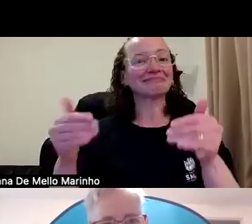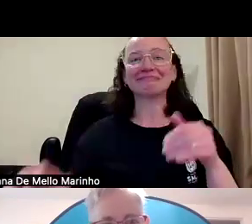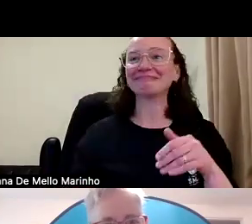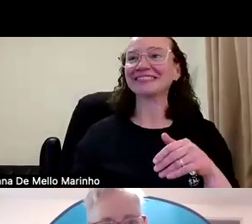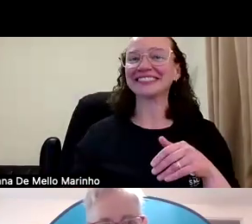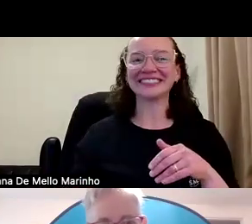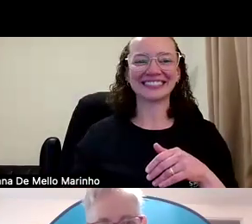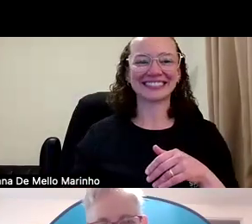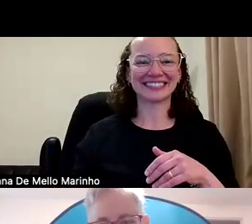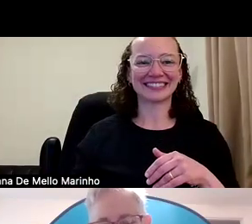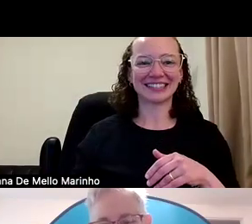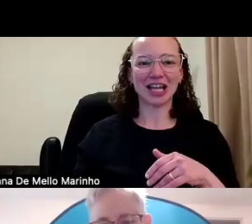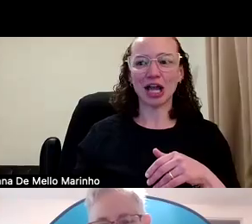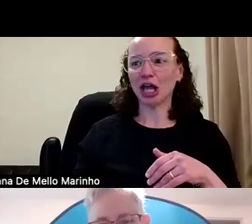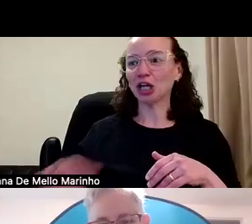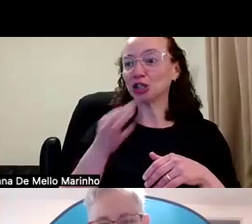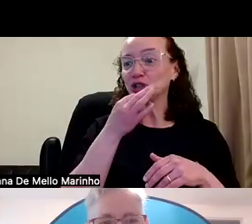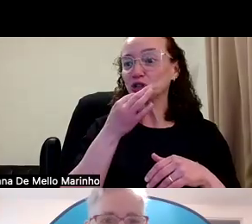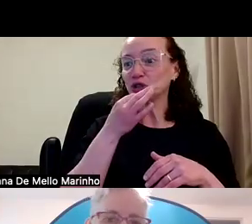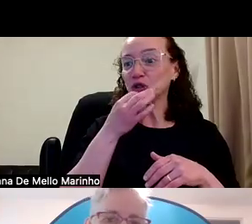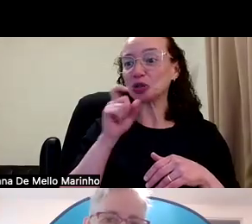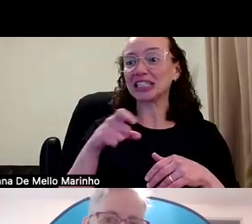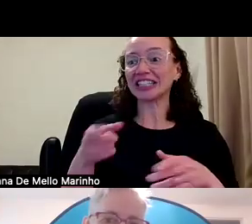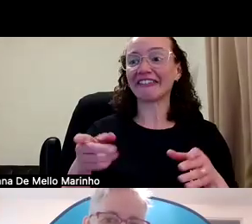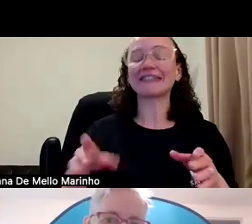No? All right then.